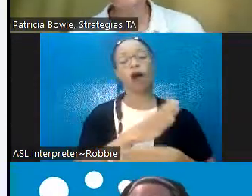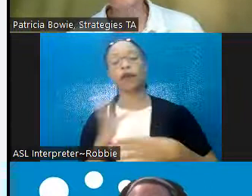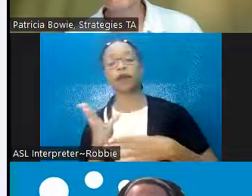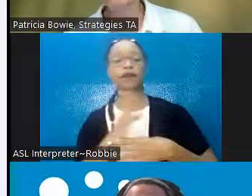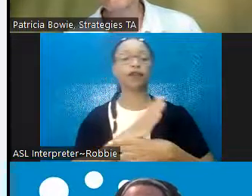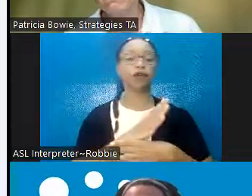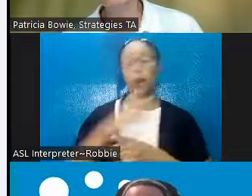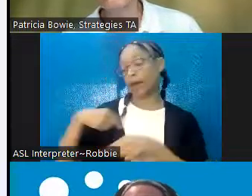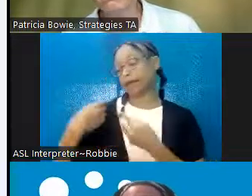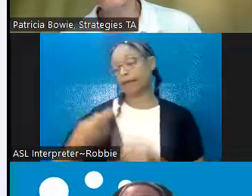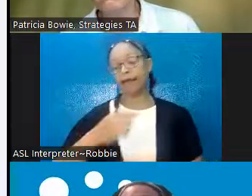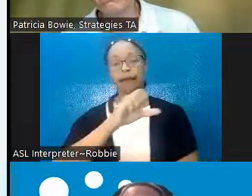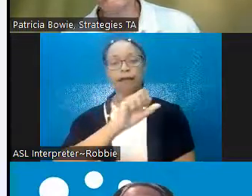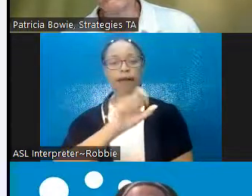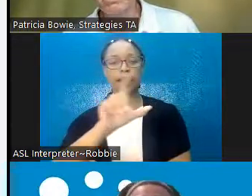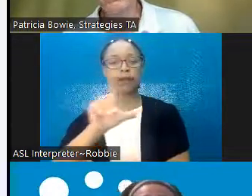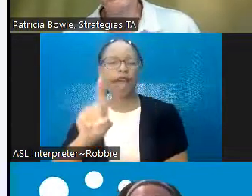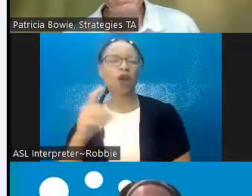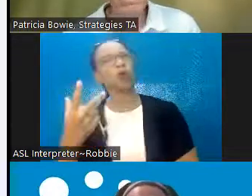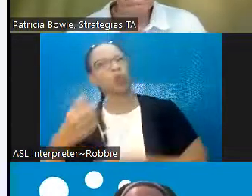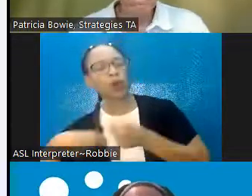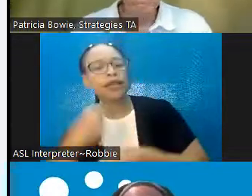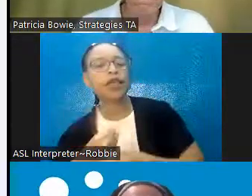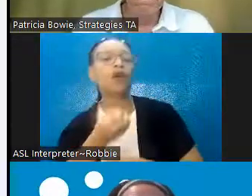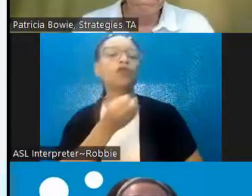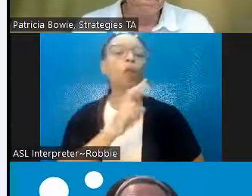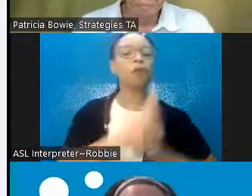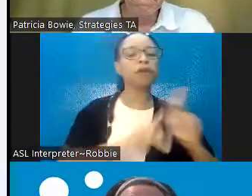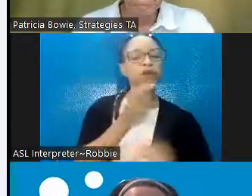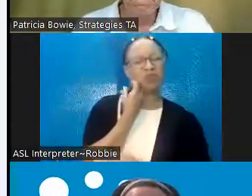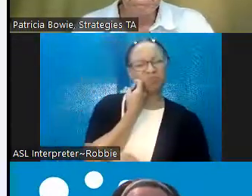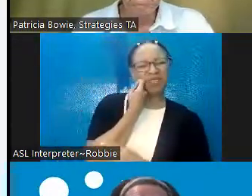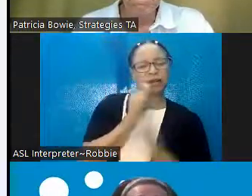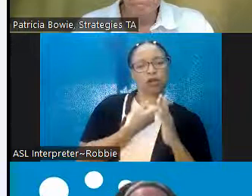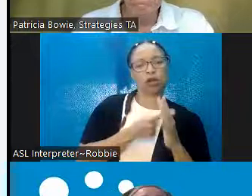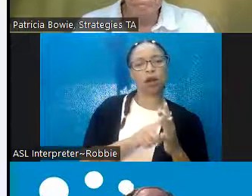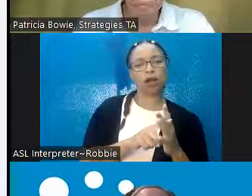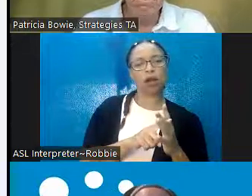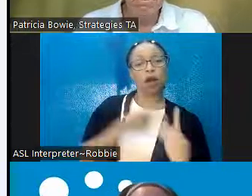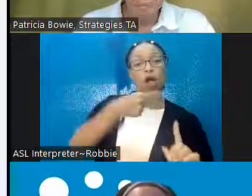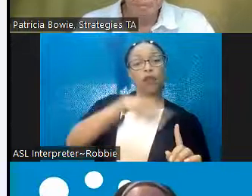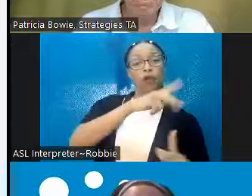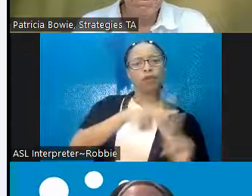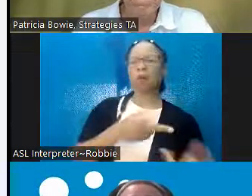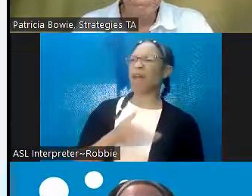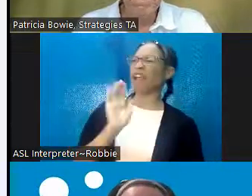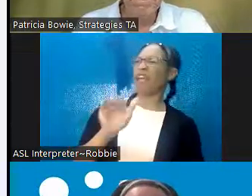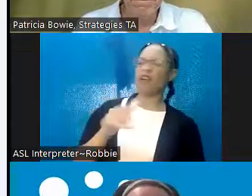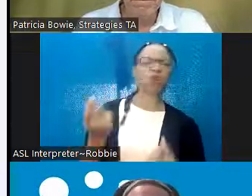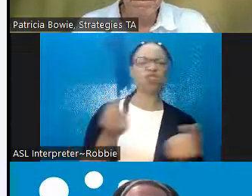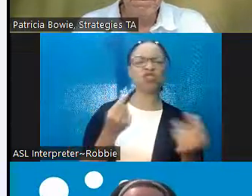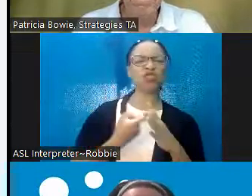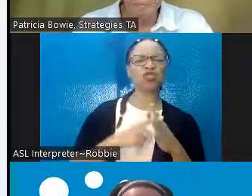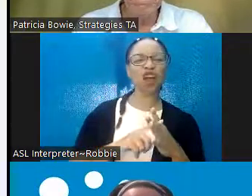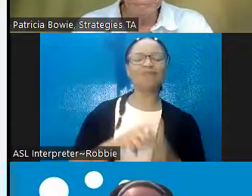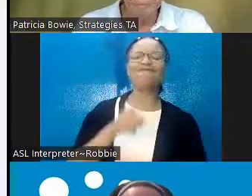San Diego, so coming up on 3 years, and folks who are just starting. And the just starting folks were like, hey, what did you do to start? And it was interesting because that's where the